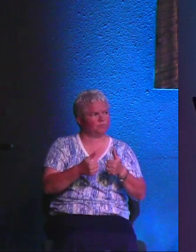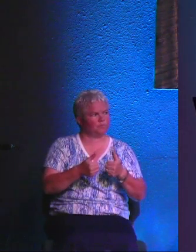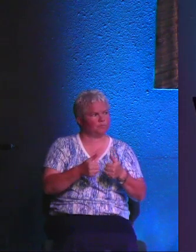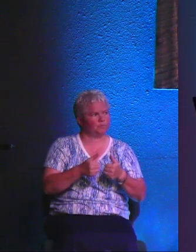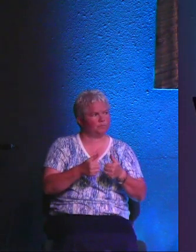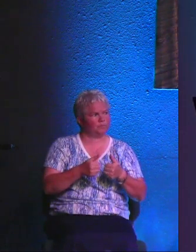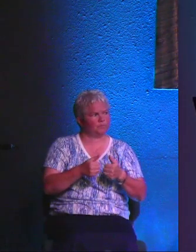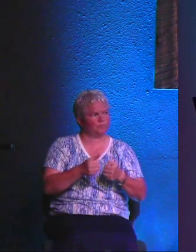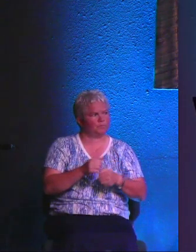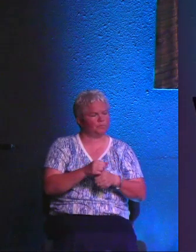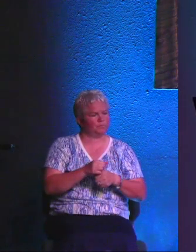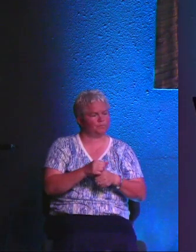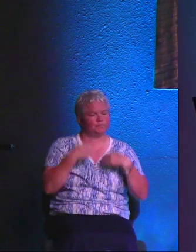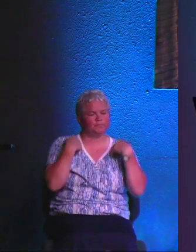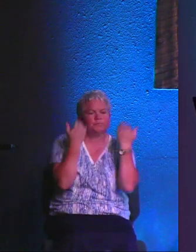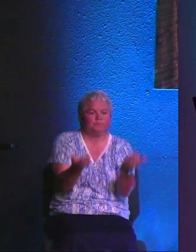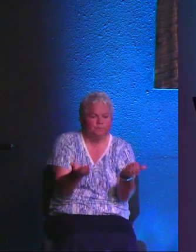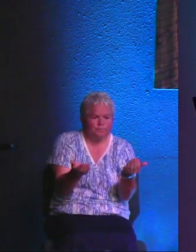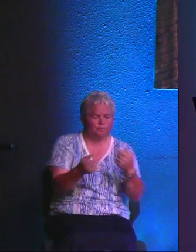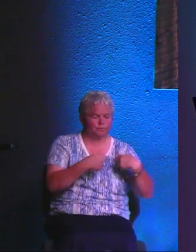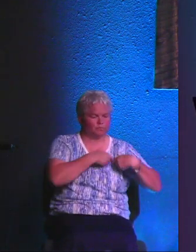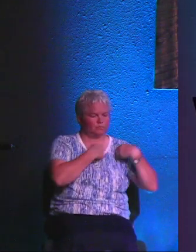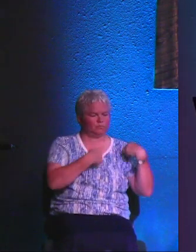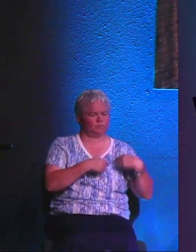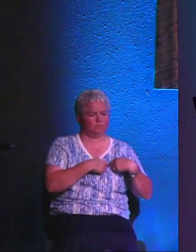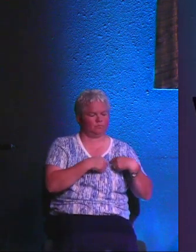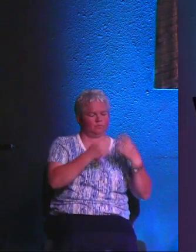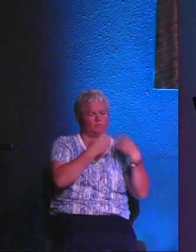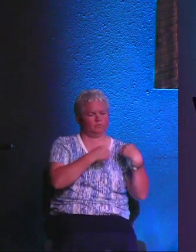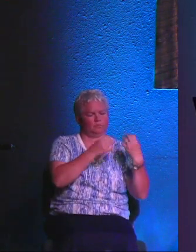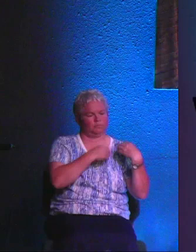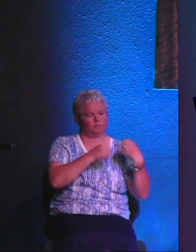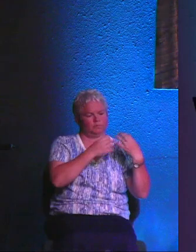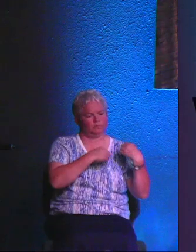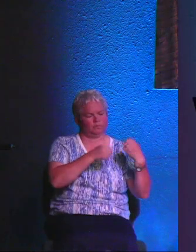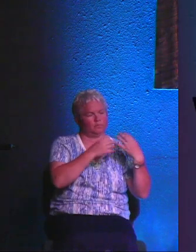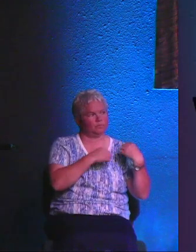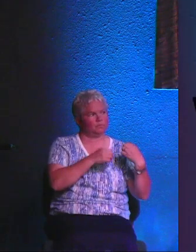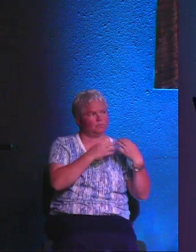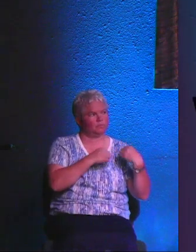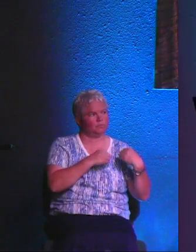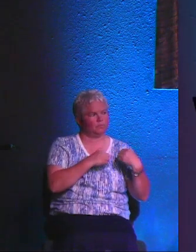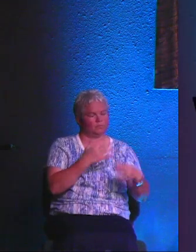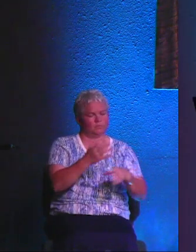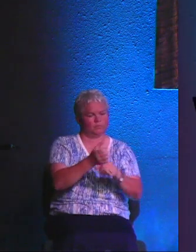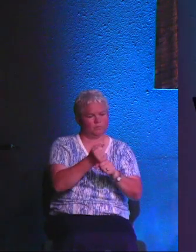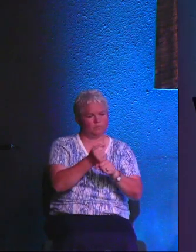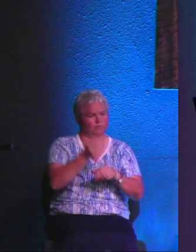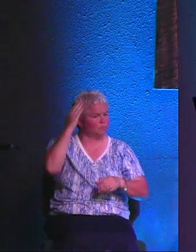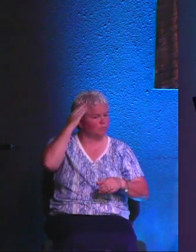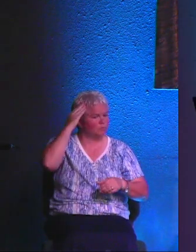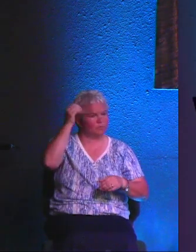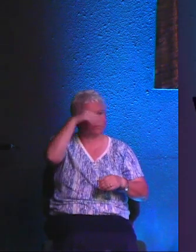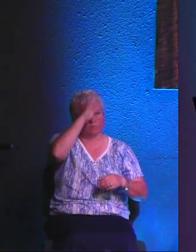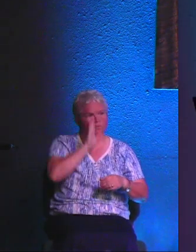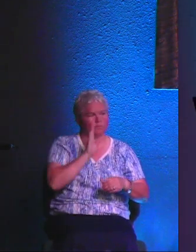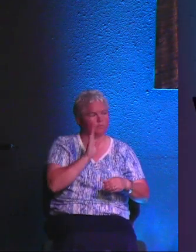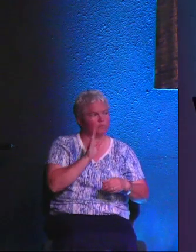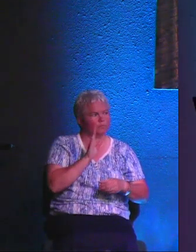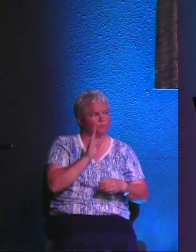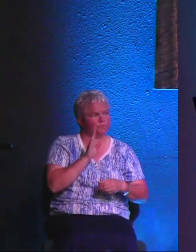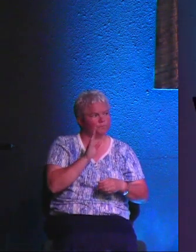program with a fully surrendered heart and a desire to get to know more about God,